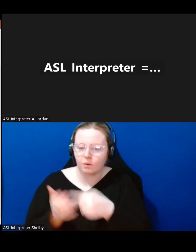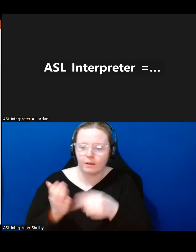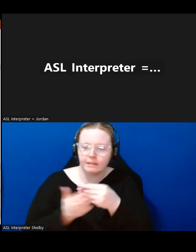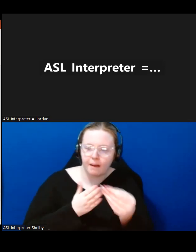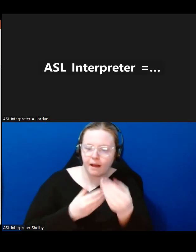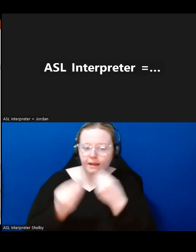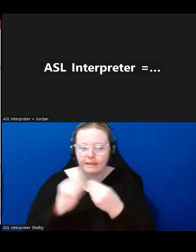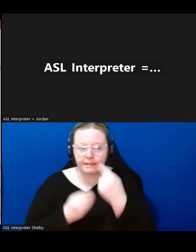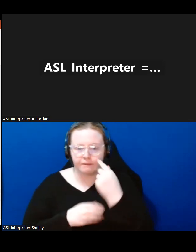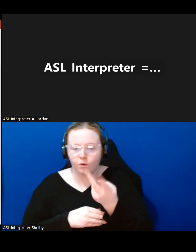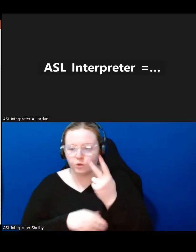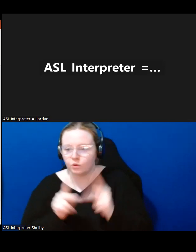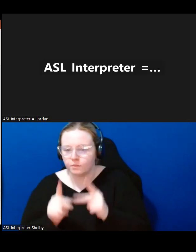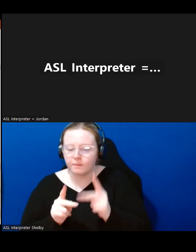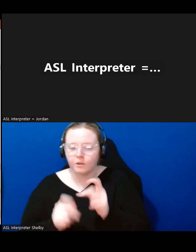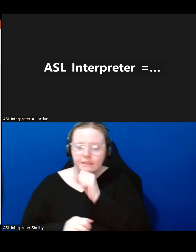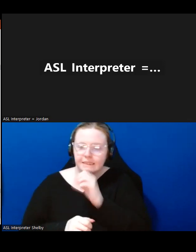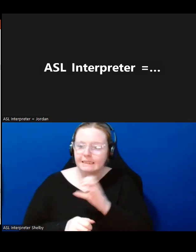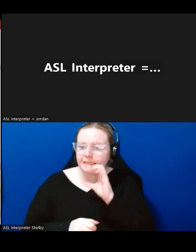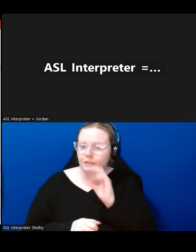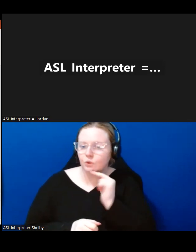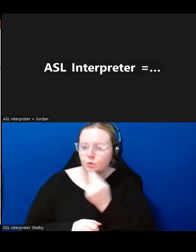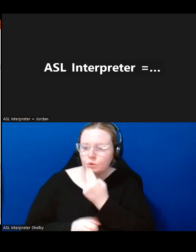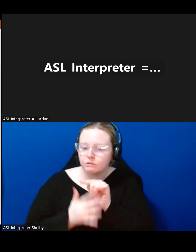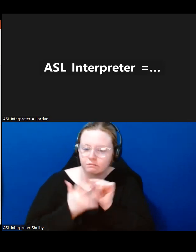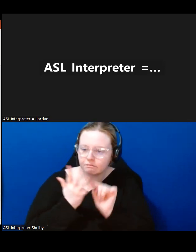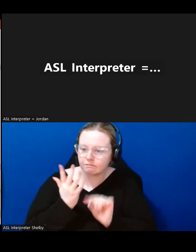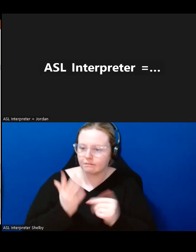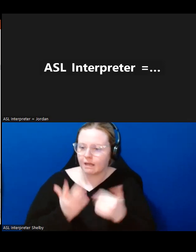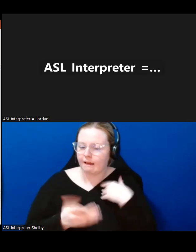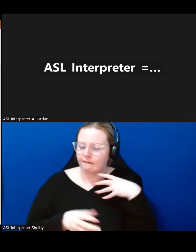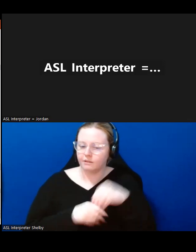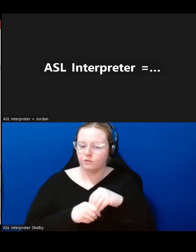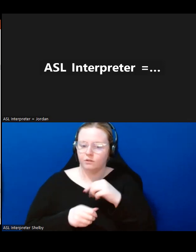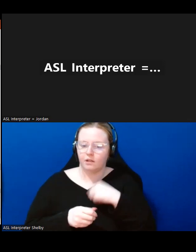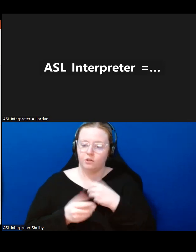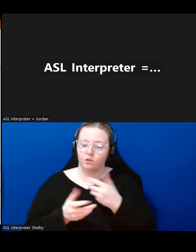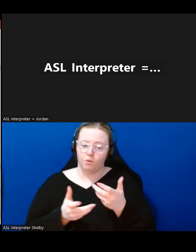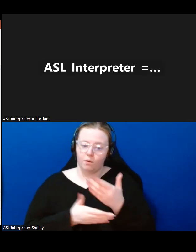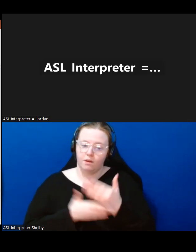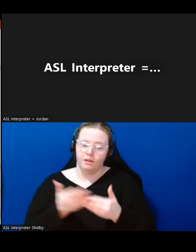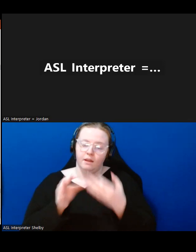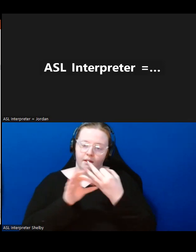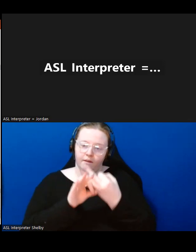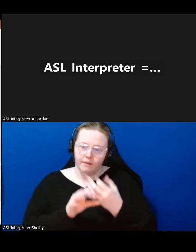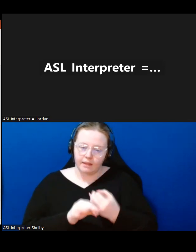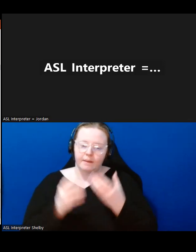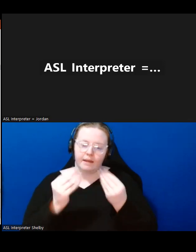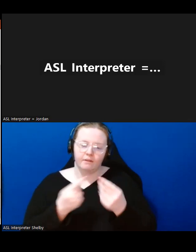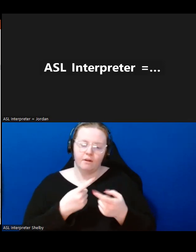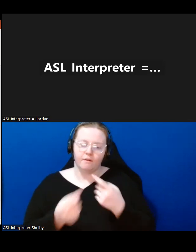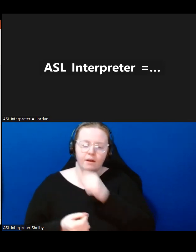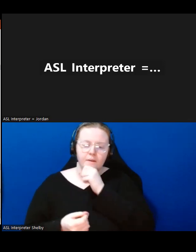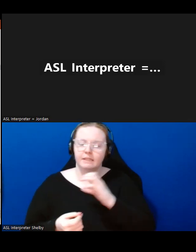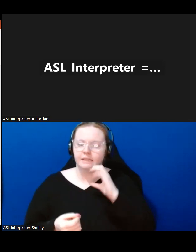and seniors nutrition and that type of thing. And we wanted to get input into that from seniors organizations. So